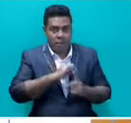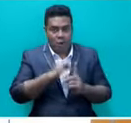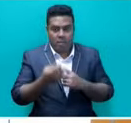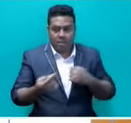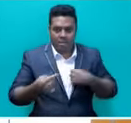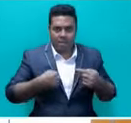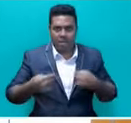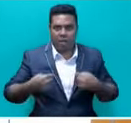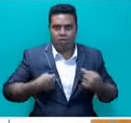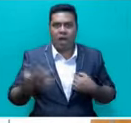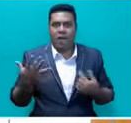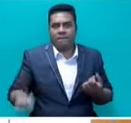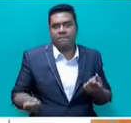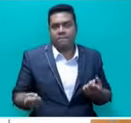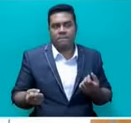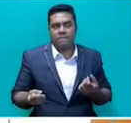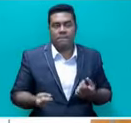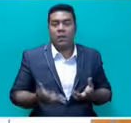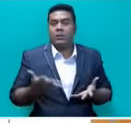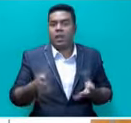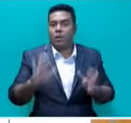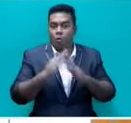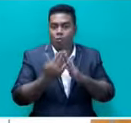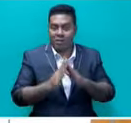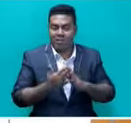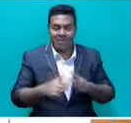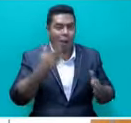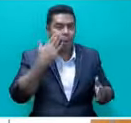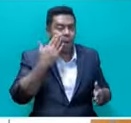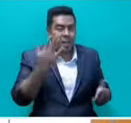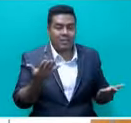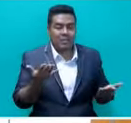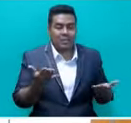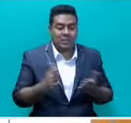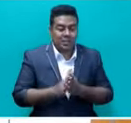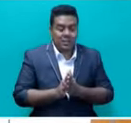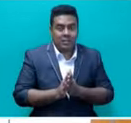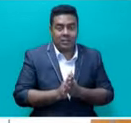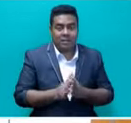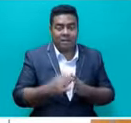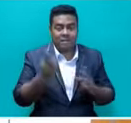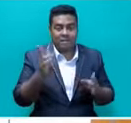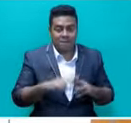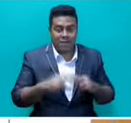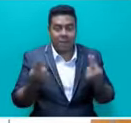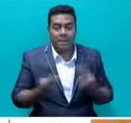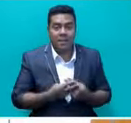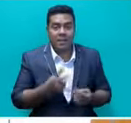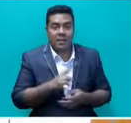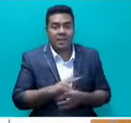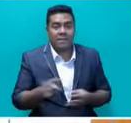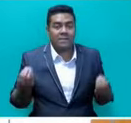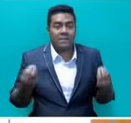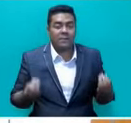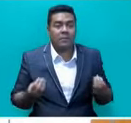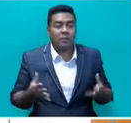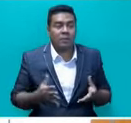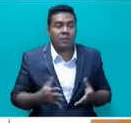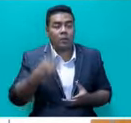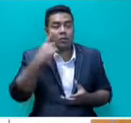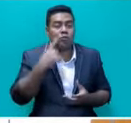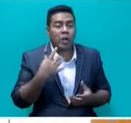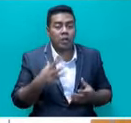also about addressing it through community awareness, family values, all those combined. It's a holistic approach to try and